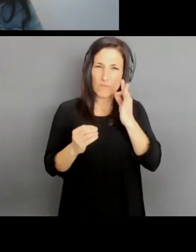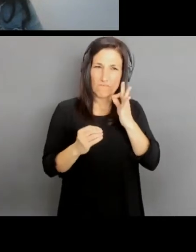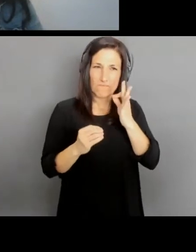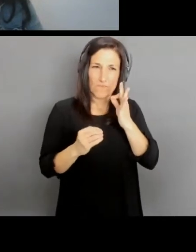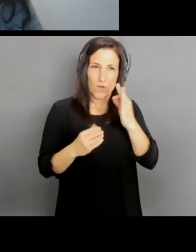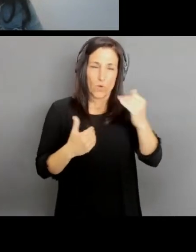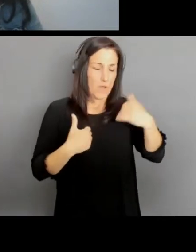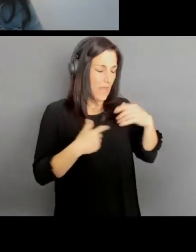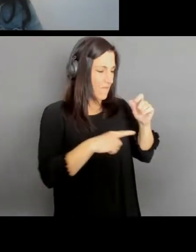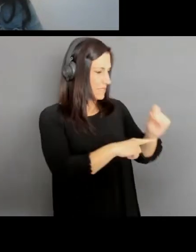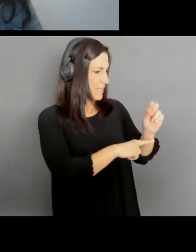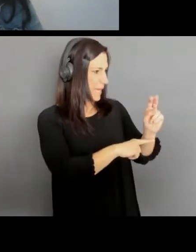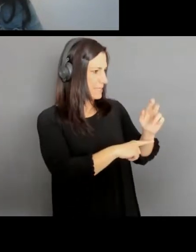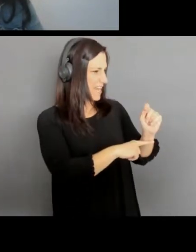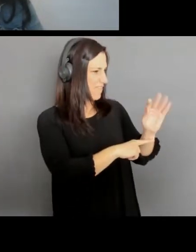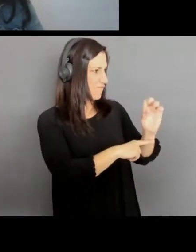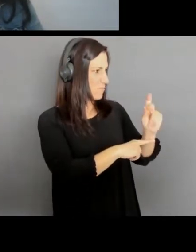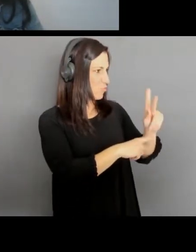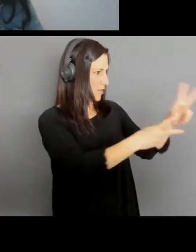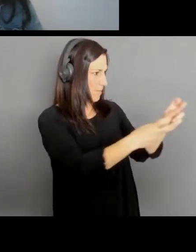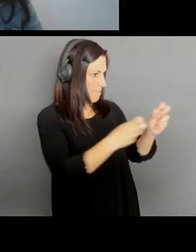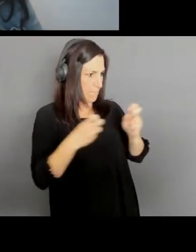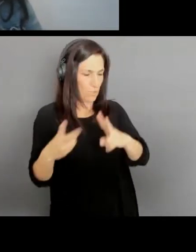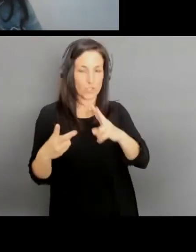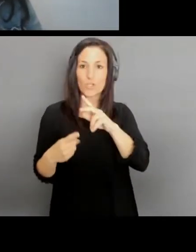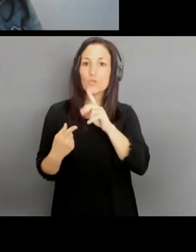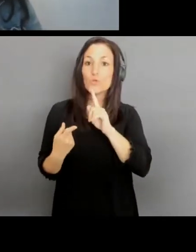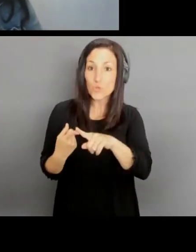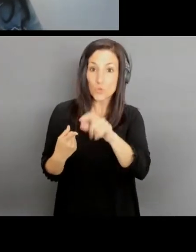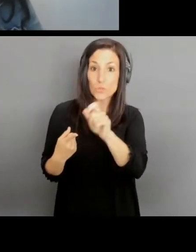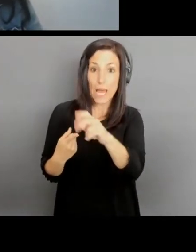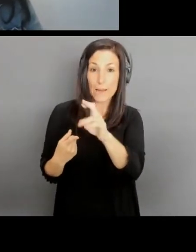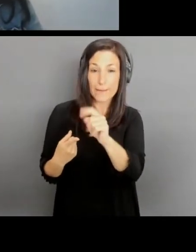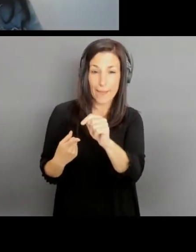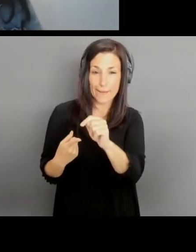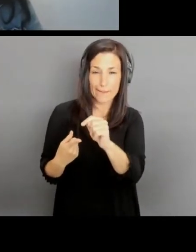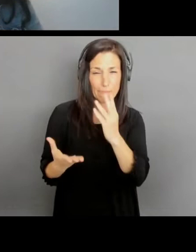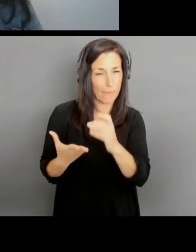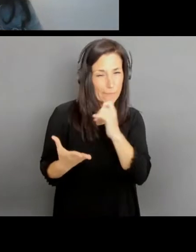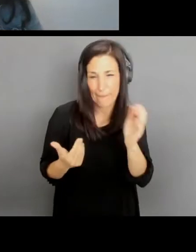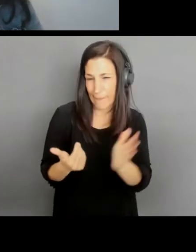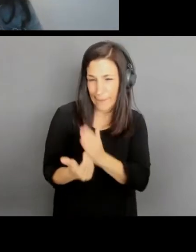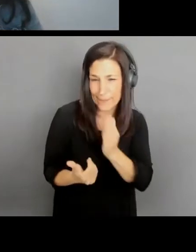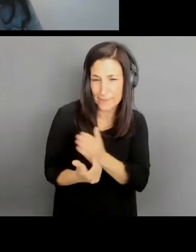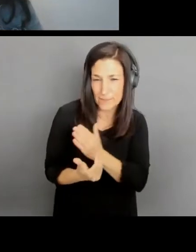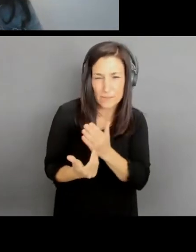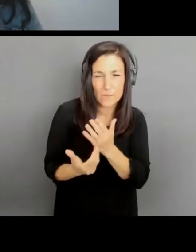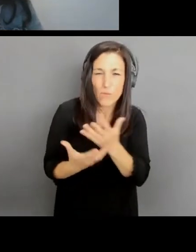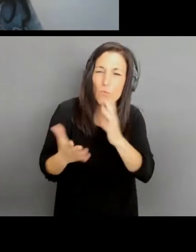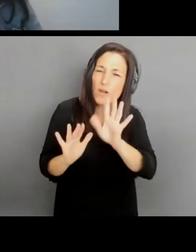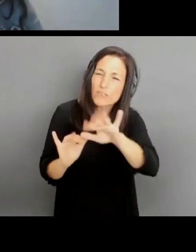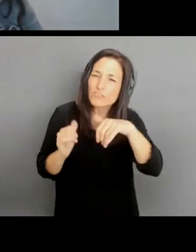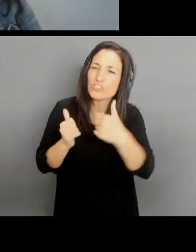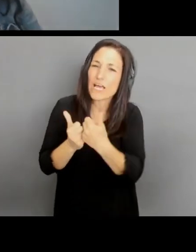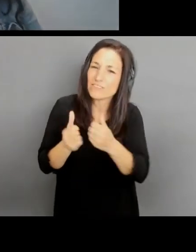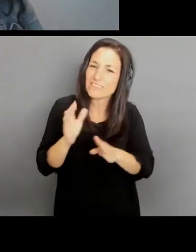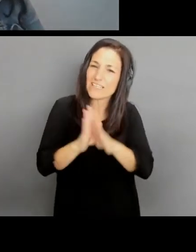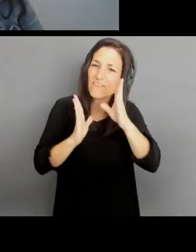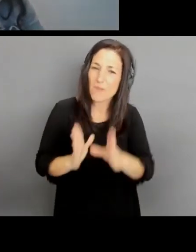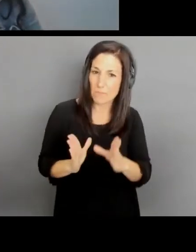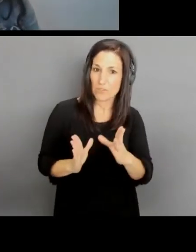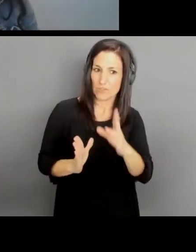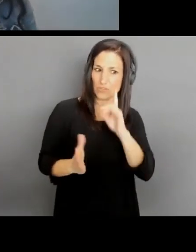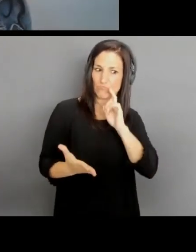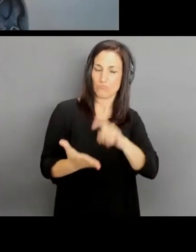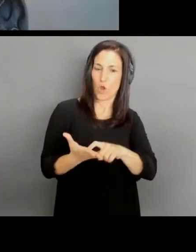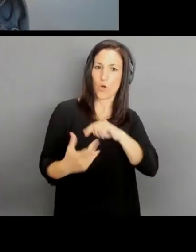.NET, I'm sure it's not as easy as it sounds, right? So what are the typical challenges that development teams are encountering? Yeah. So what